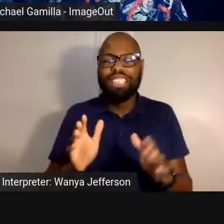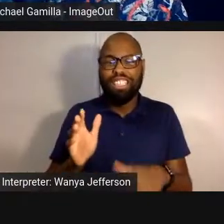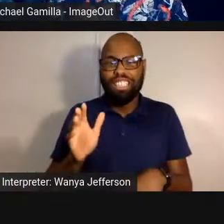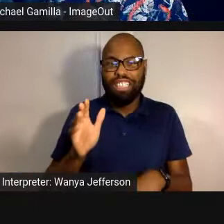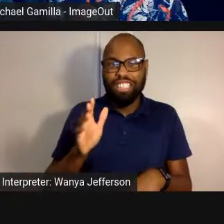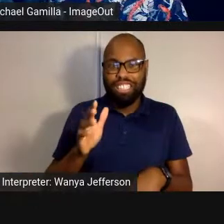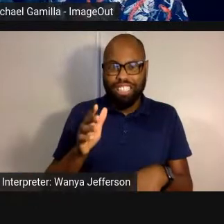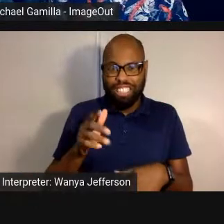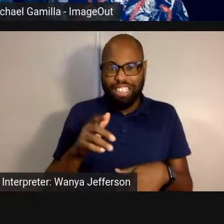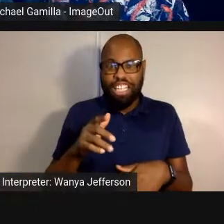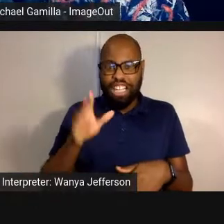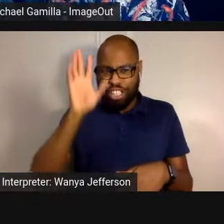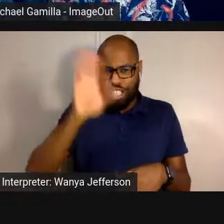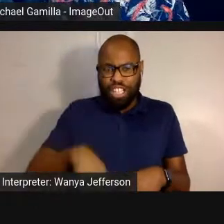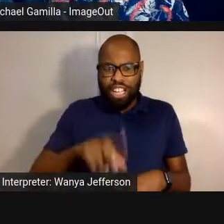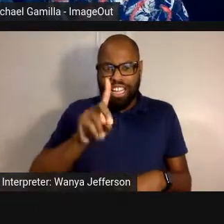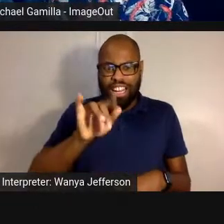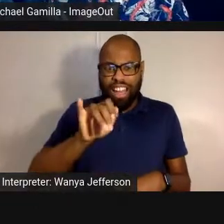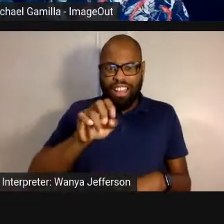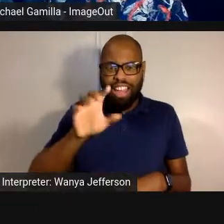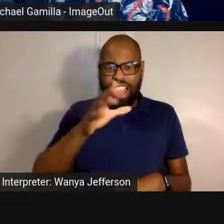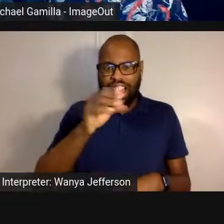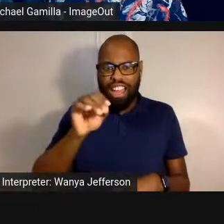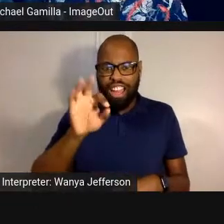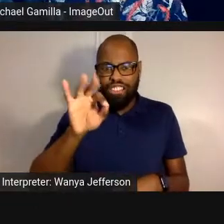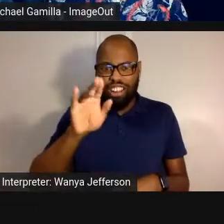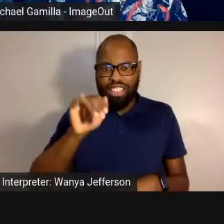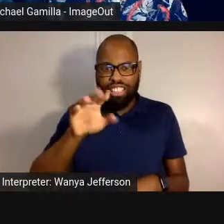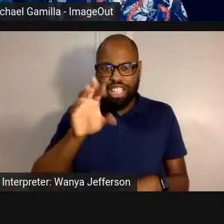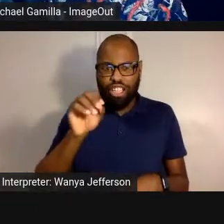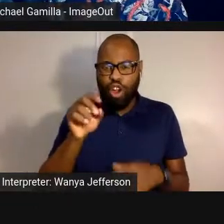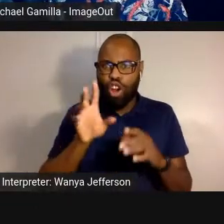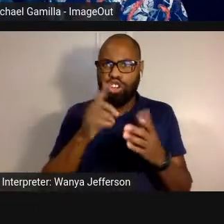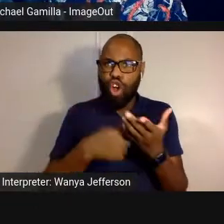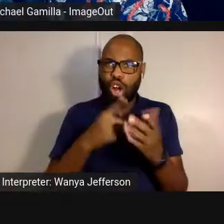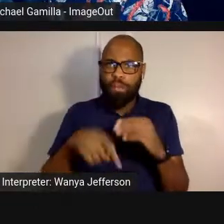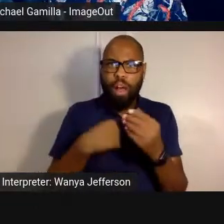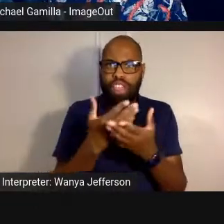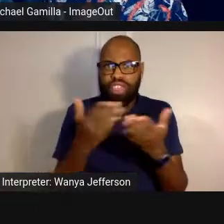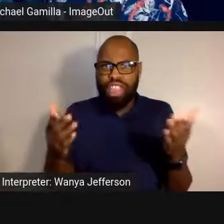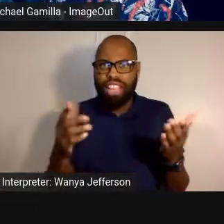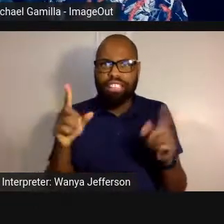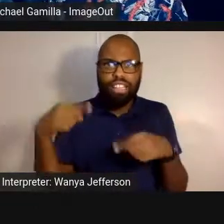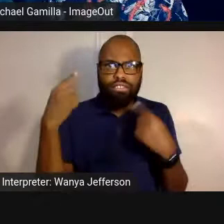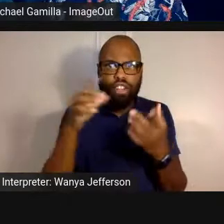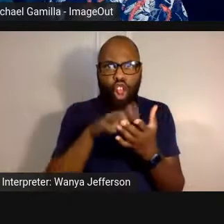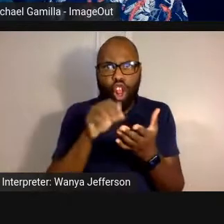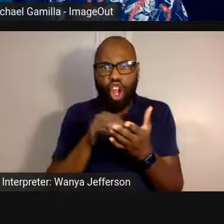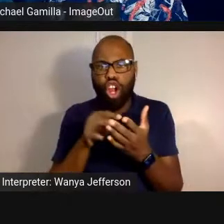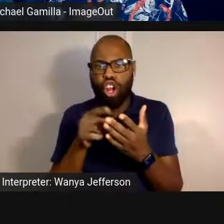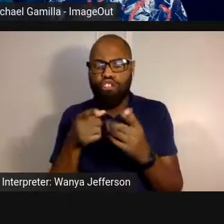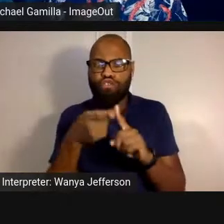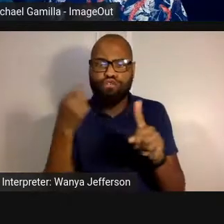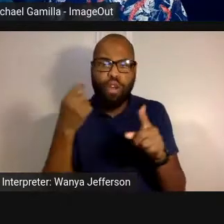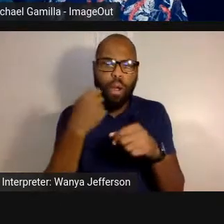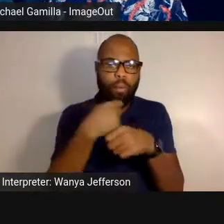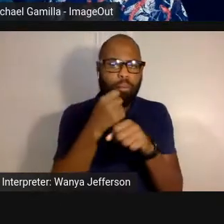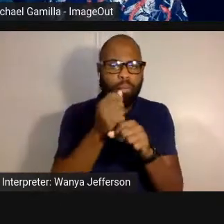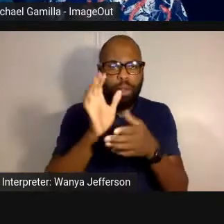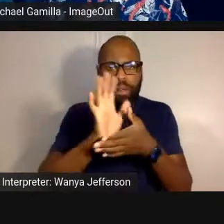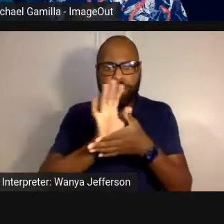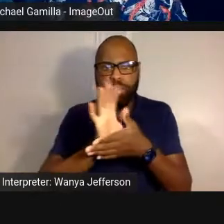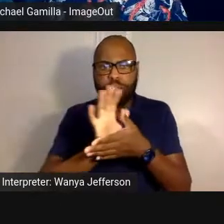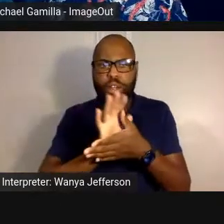Francisco they're talking about a lot of things they learned from making the movie. Was there any